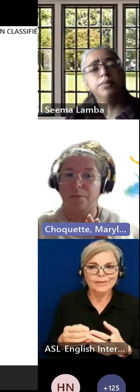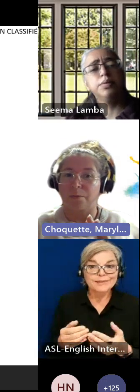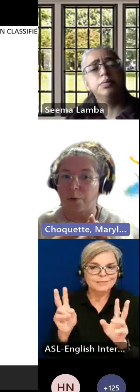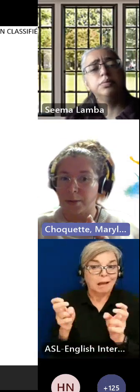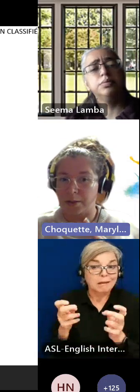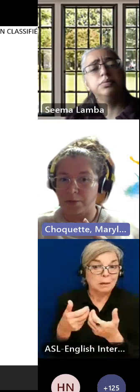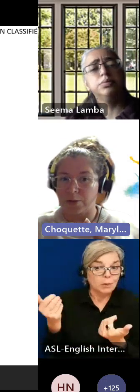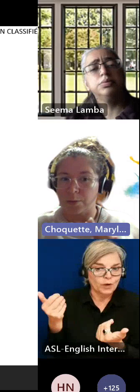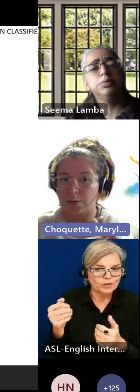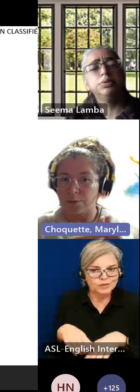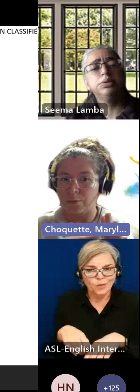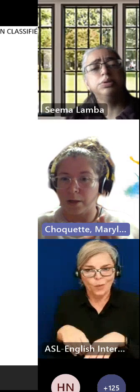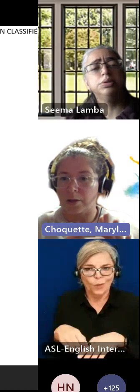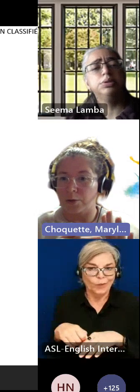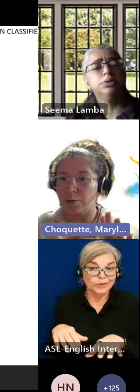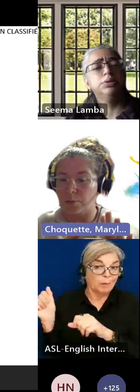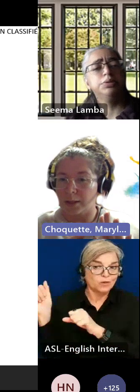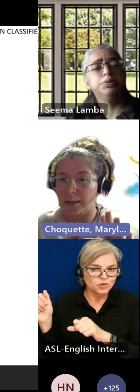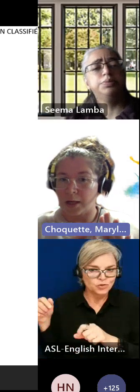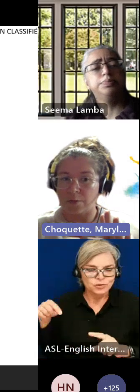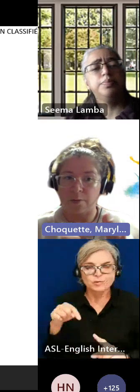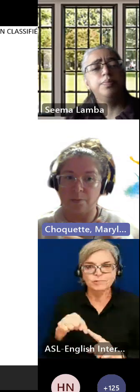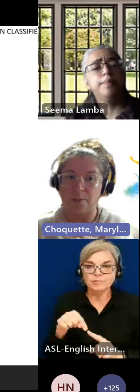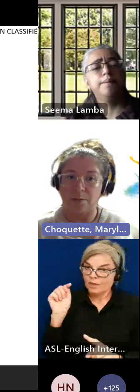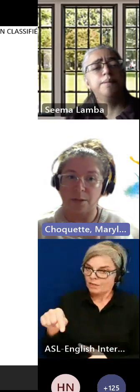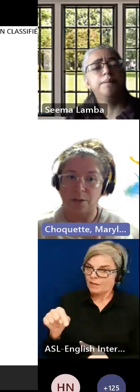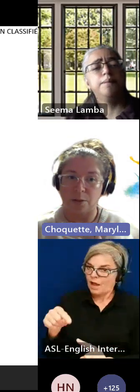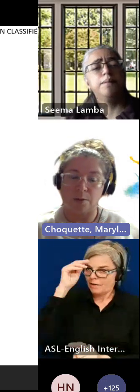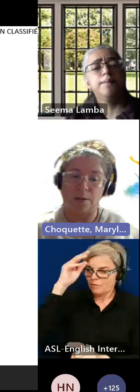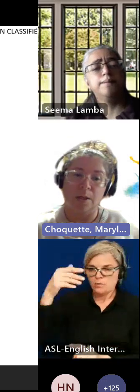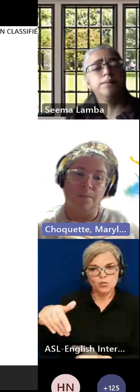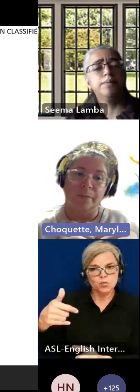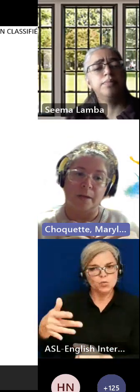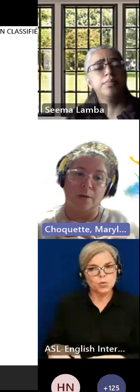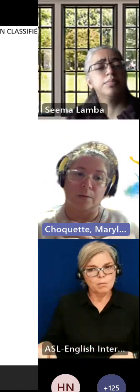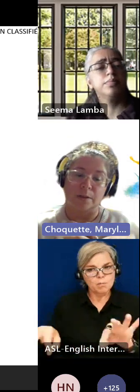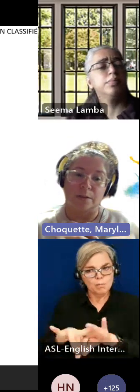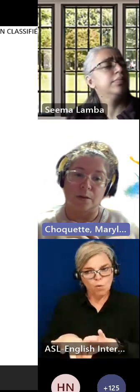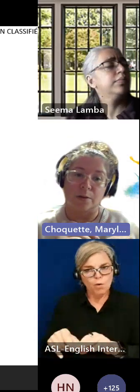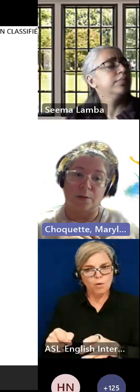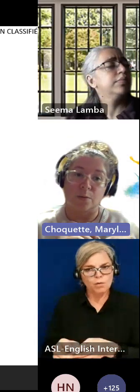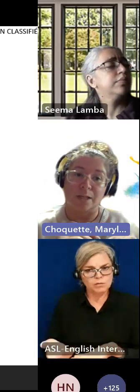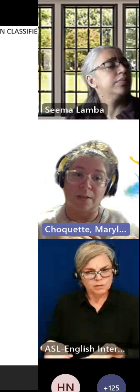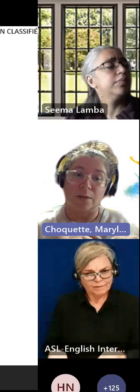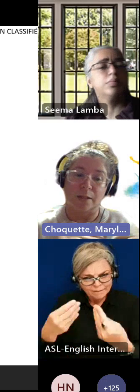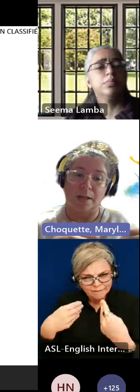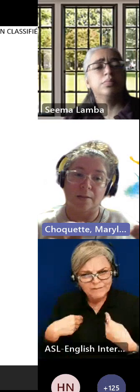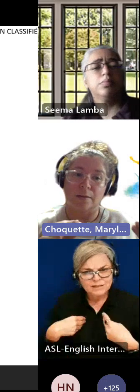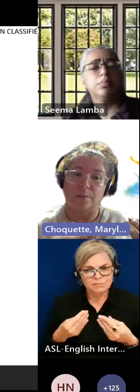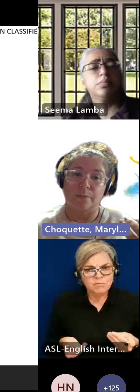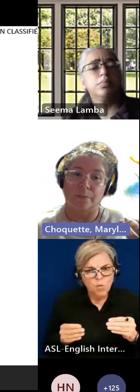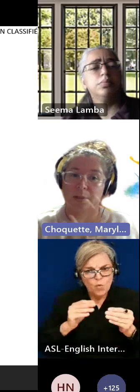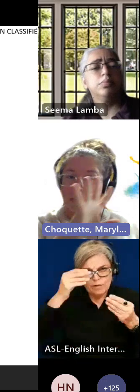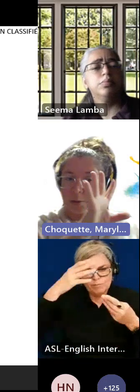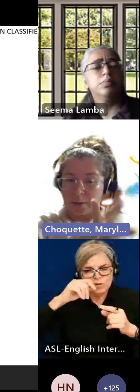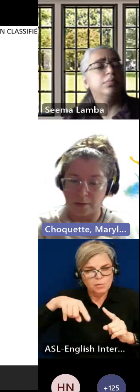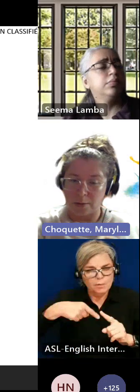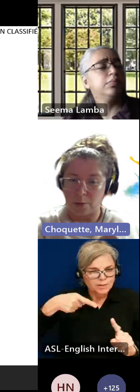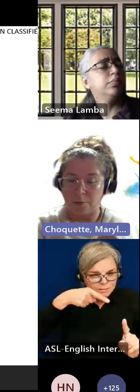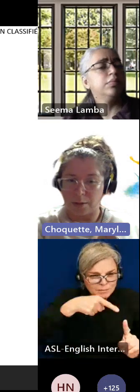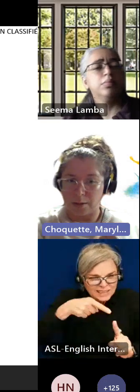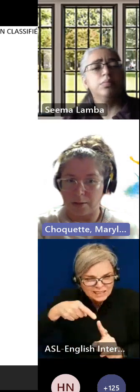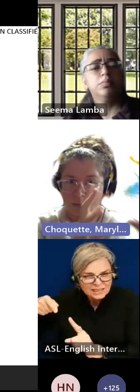very informative in terms of where you might have specific issues. Now, there's also ways to look at them